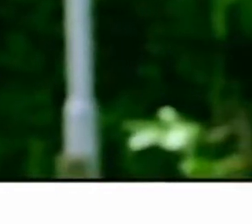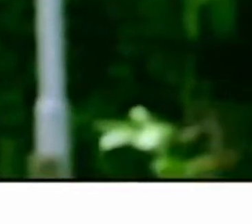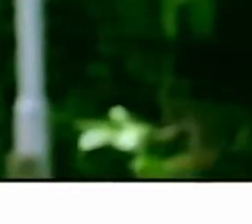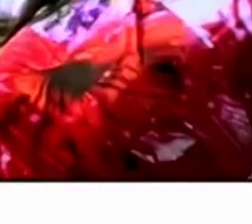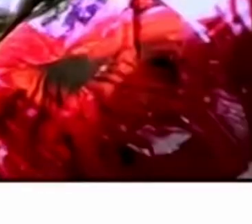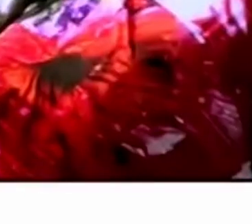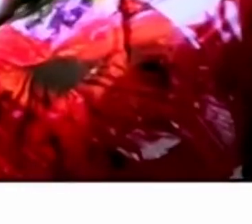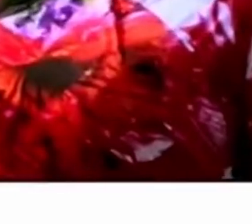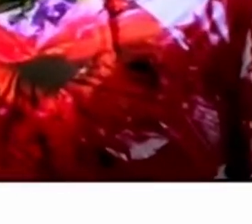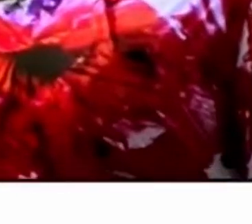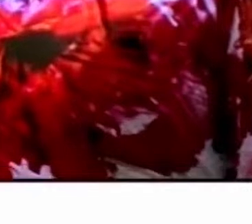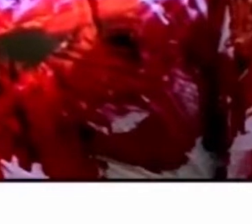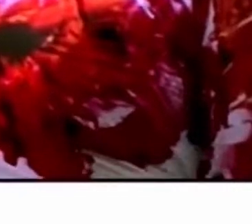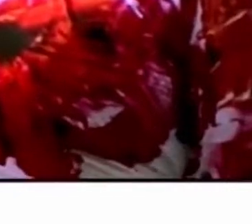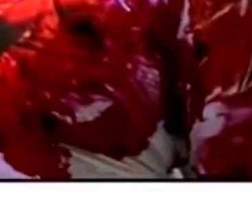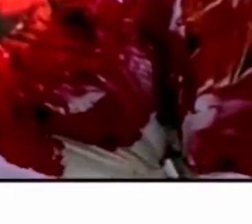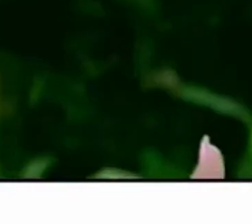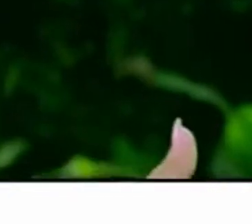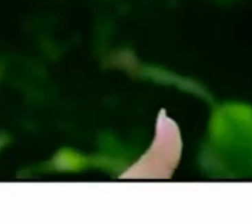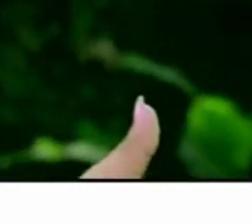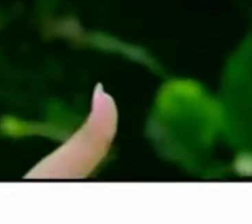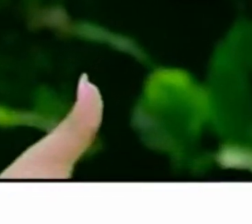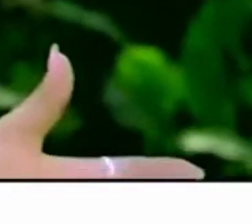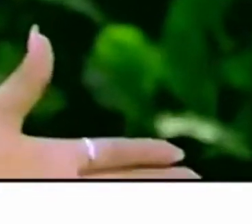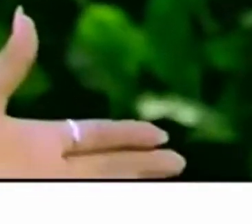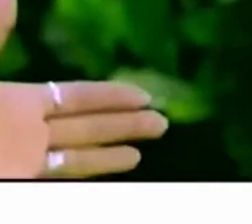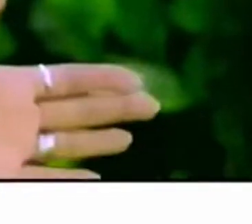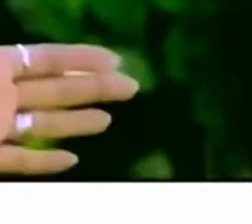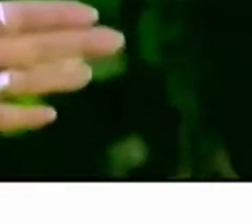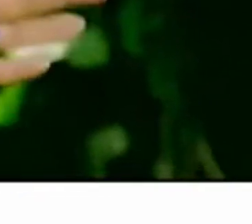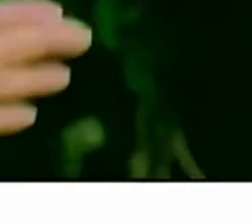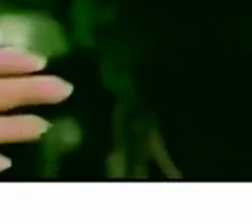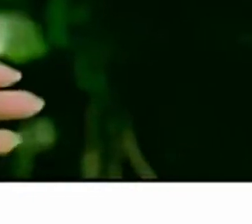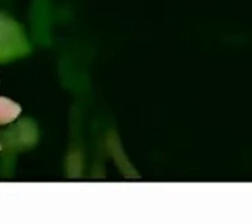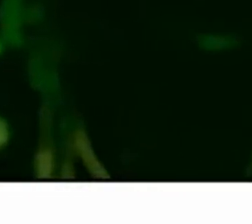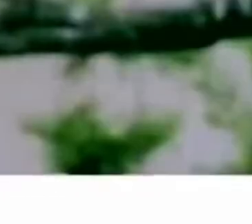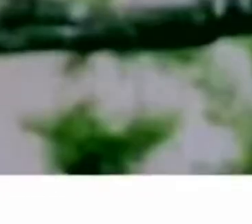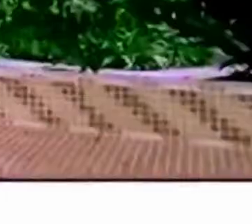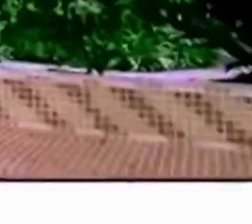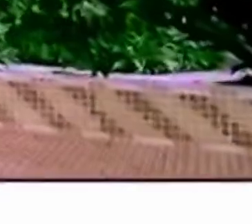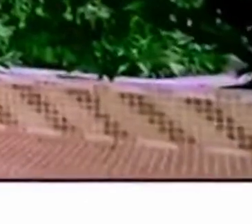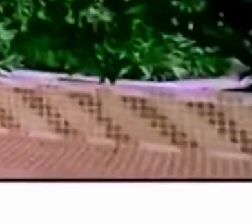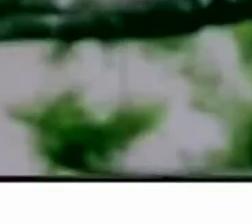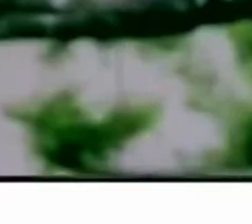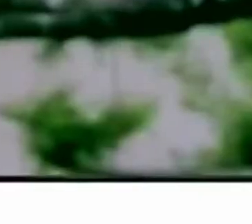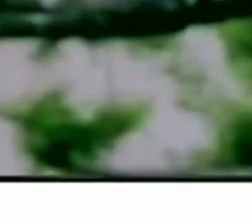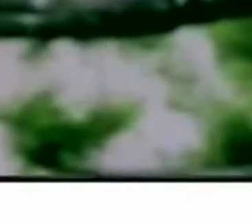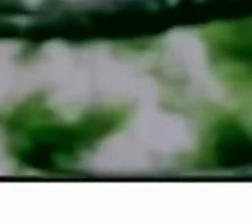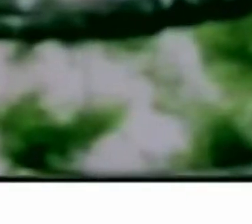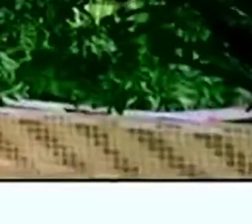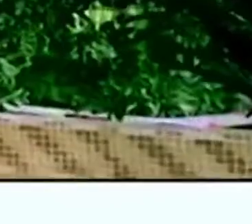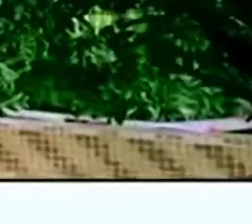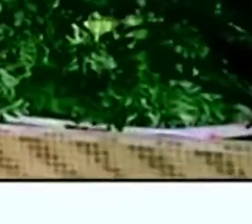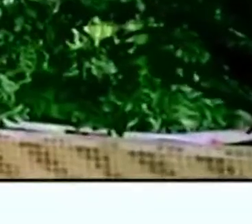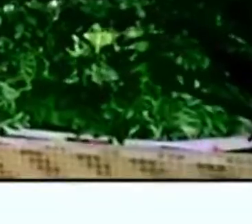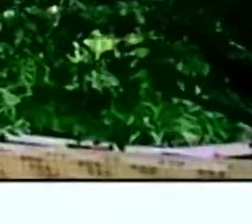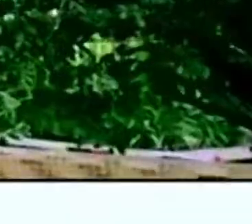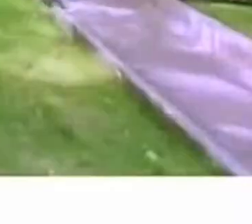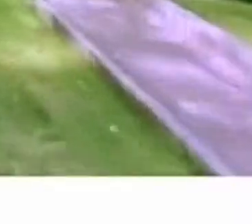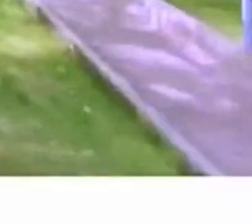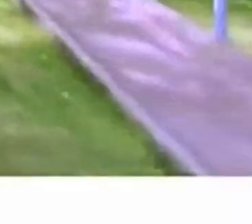I worship you. I worship you.